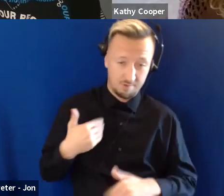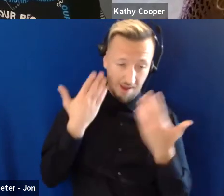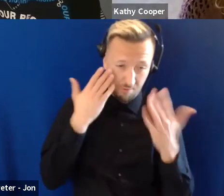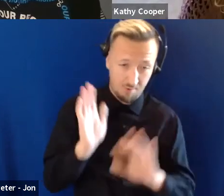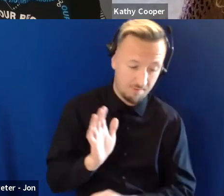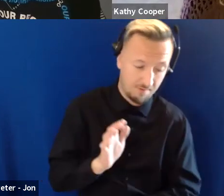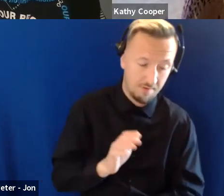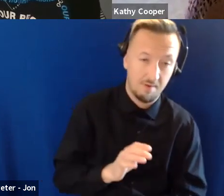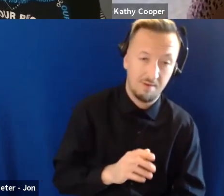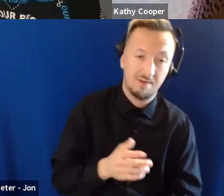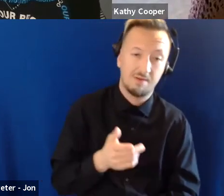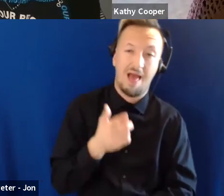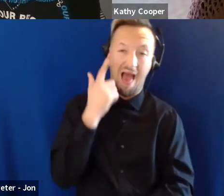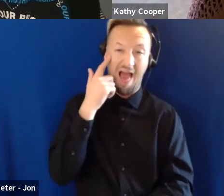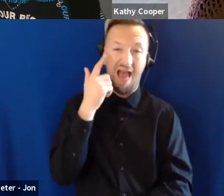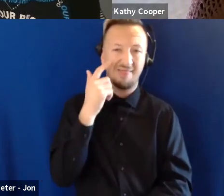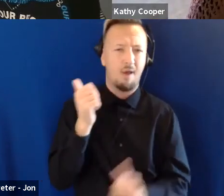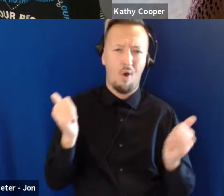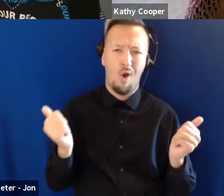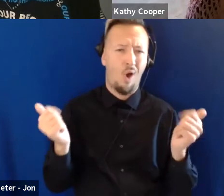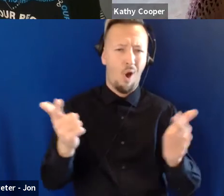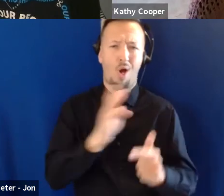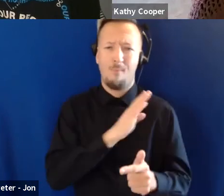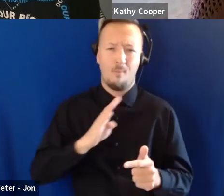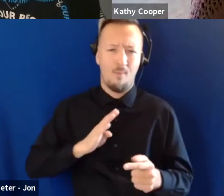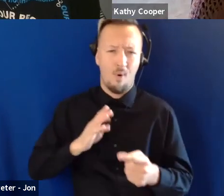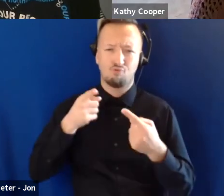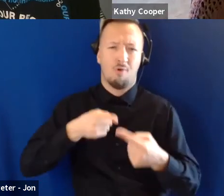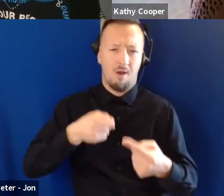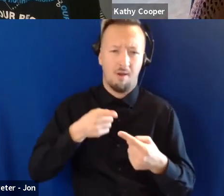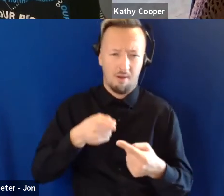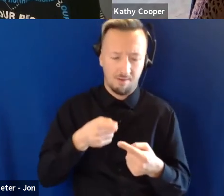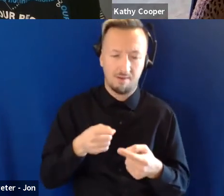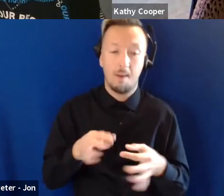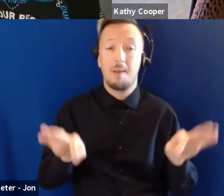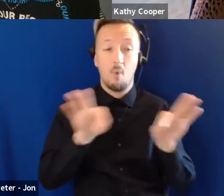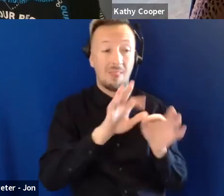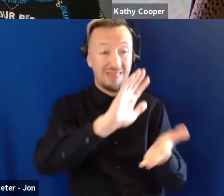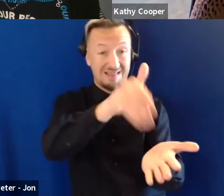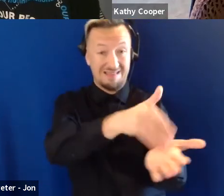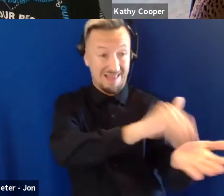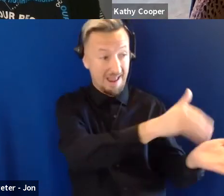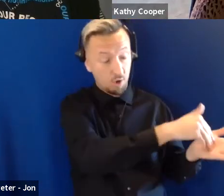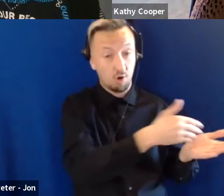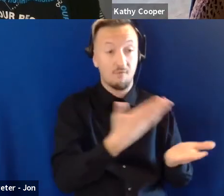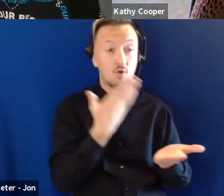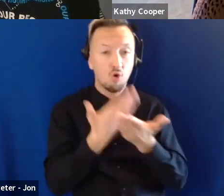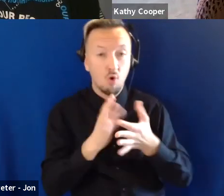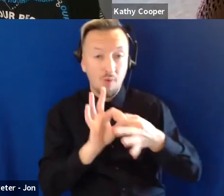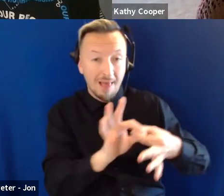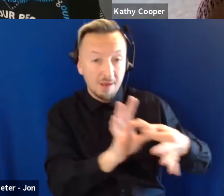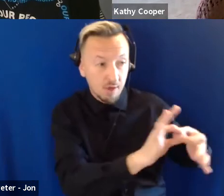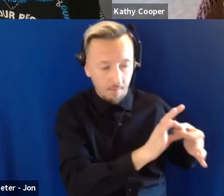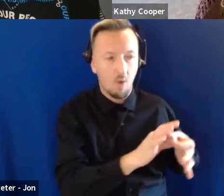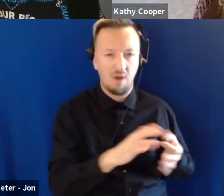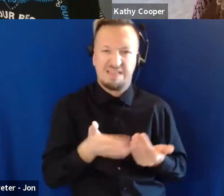Boy, I think every board struggles with this. Again, having a good relationship with the centers has made it easier because now I am starting to